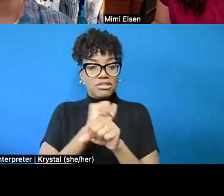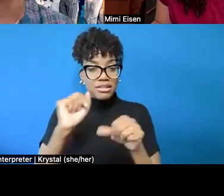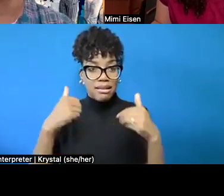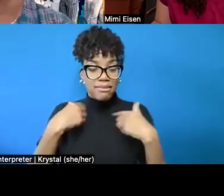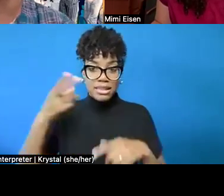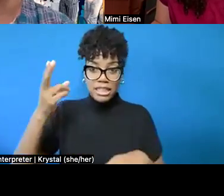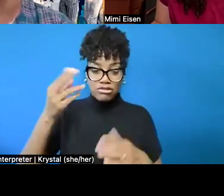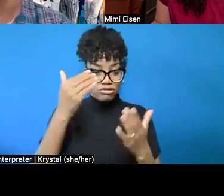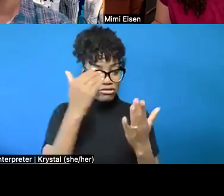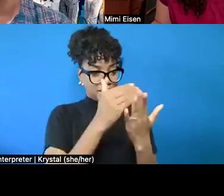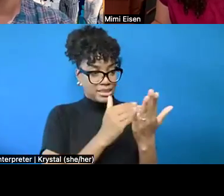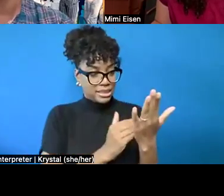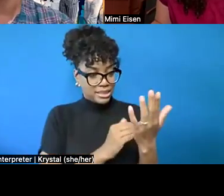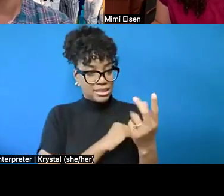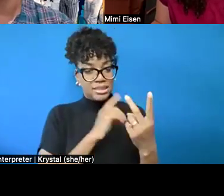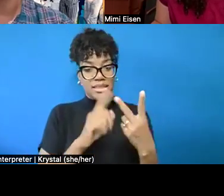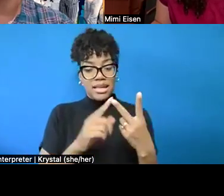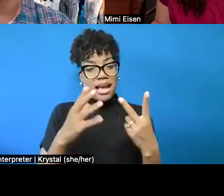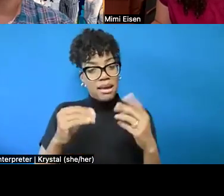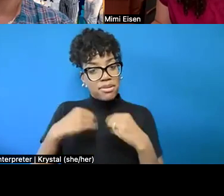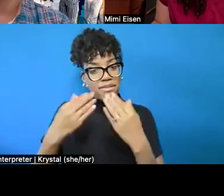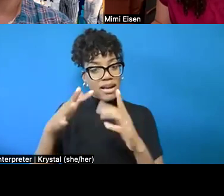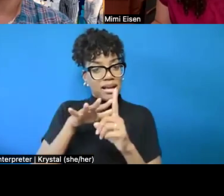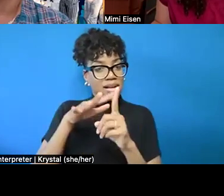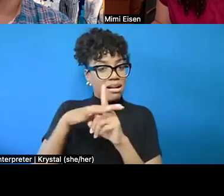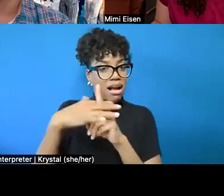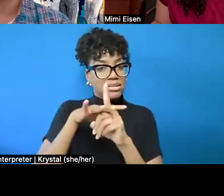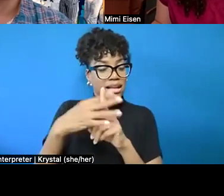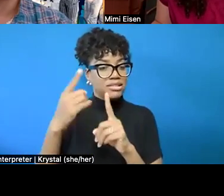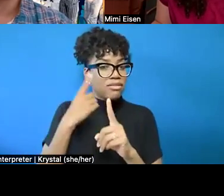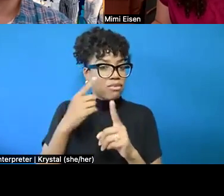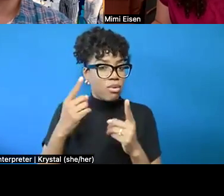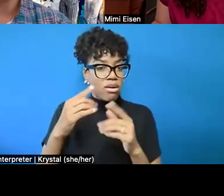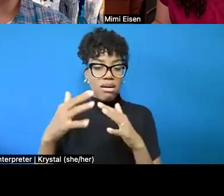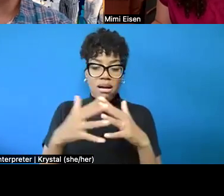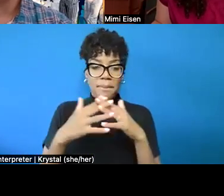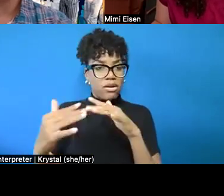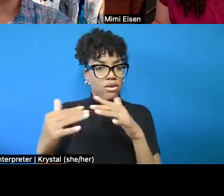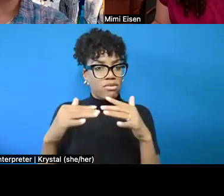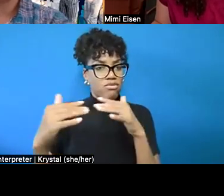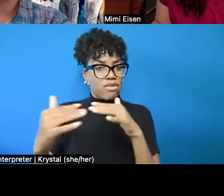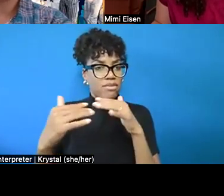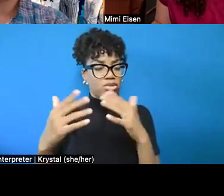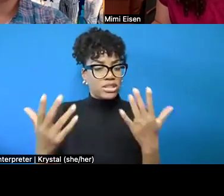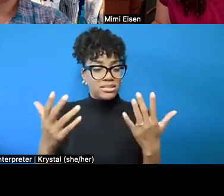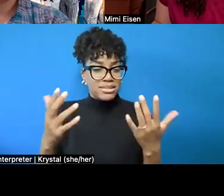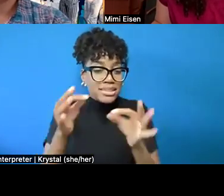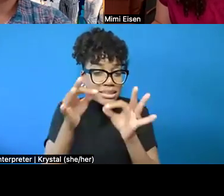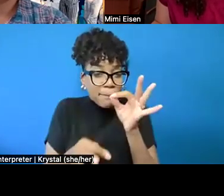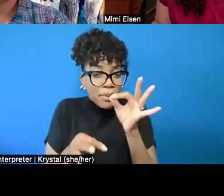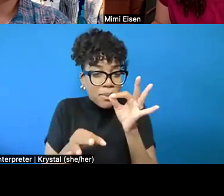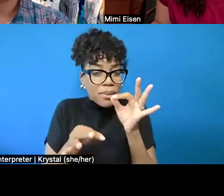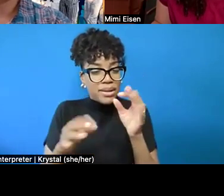the Constitution, right? And so it's actually a pretty simple thing, right? That historians and